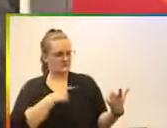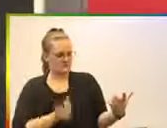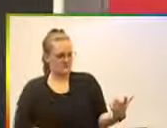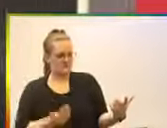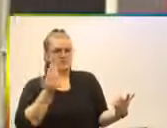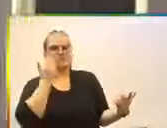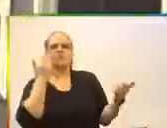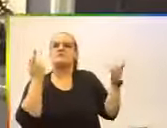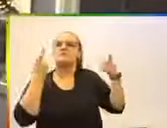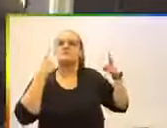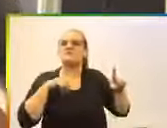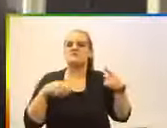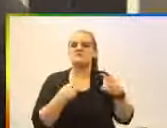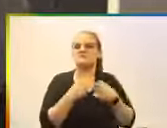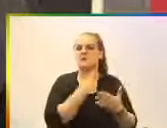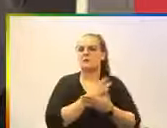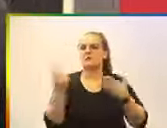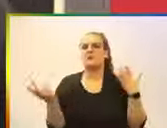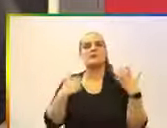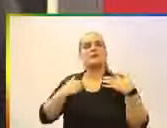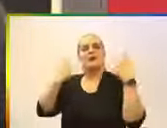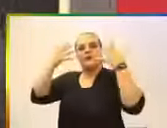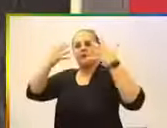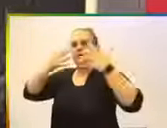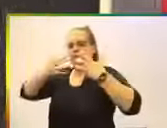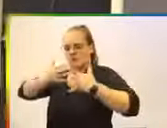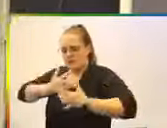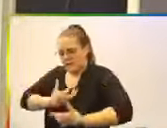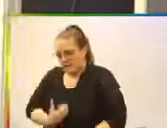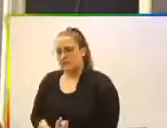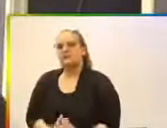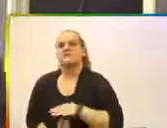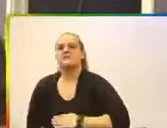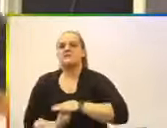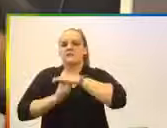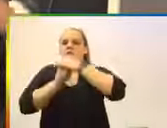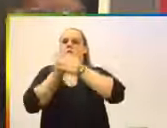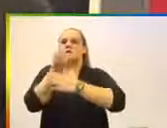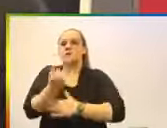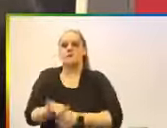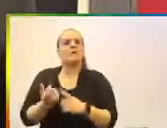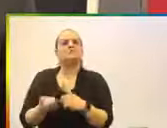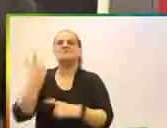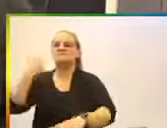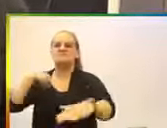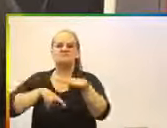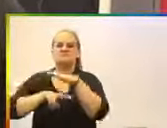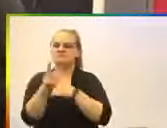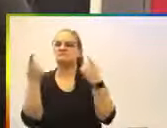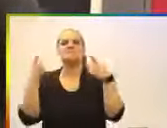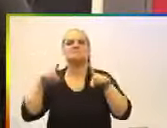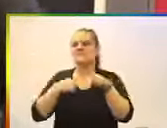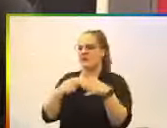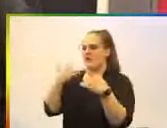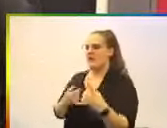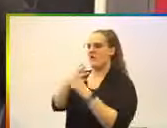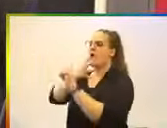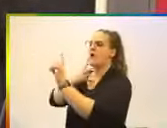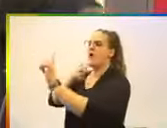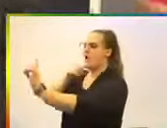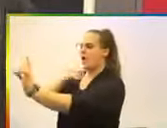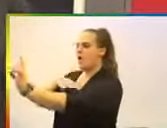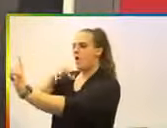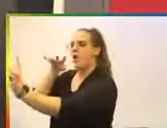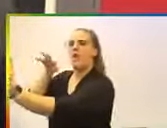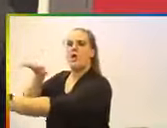Close to chest, what I mean when the darkness falls. Look, I think I had a premonition, chilling, dragging on the latest gushy. Pretended I was a killer,